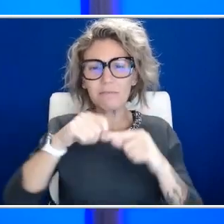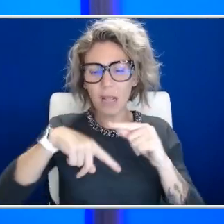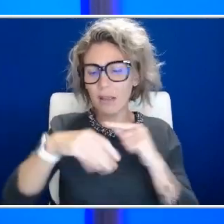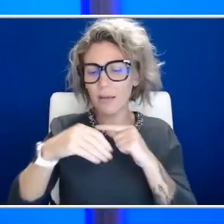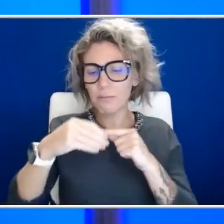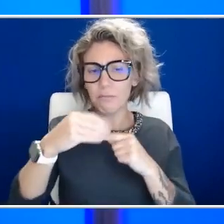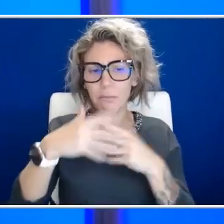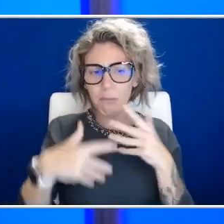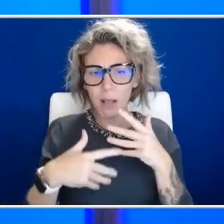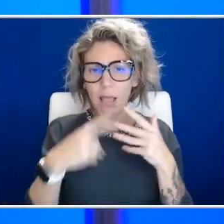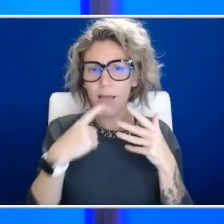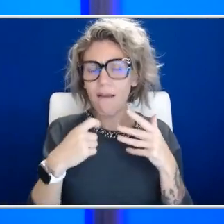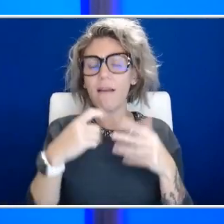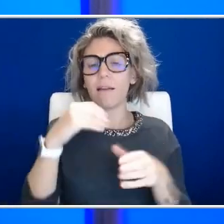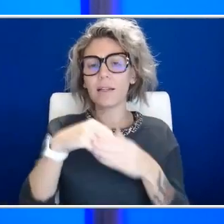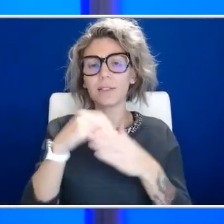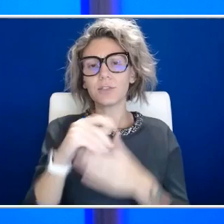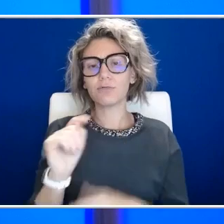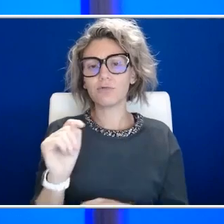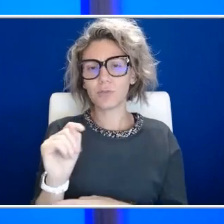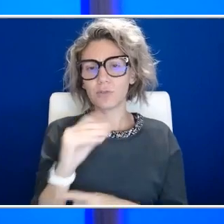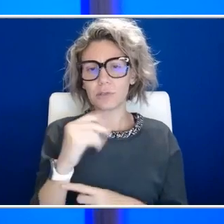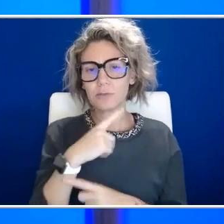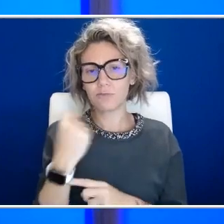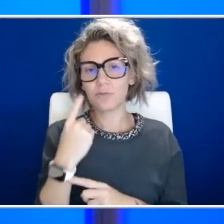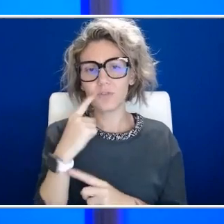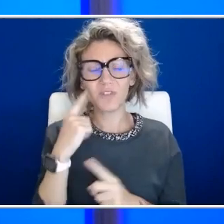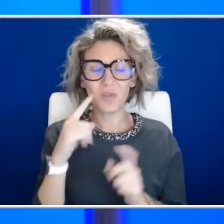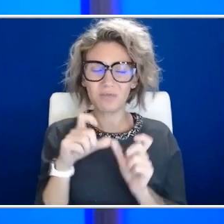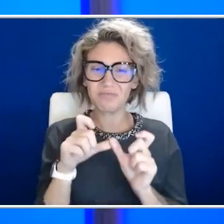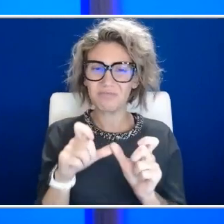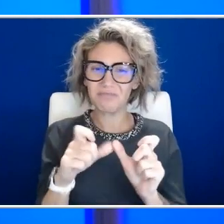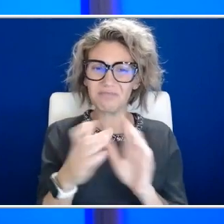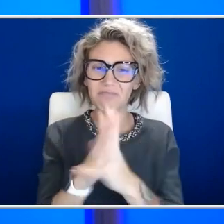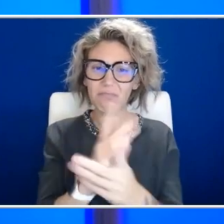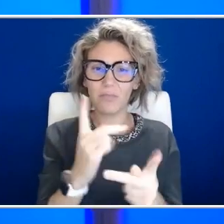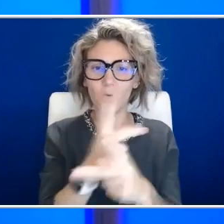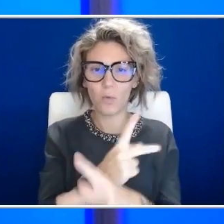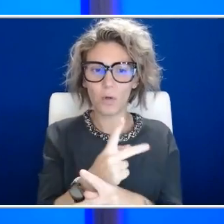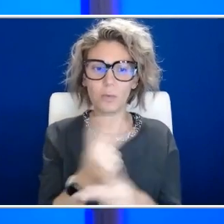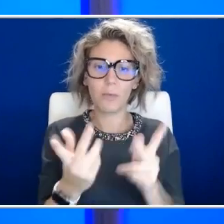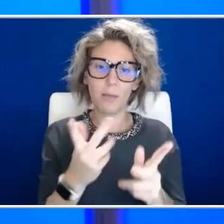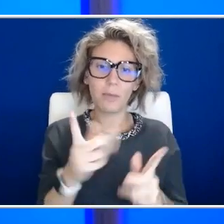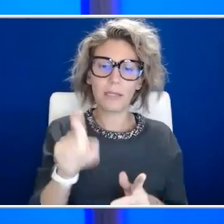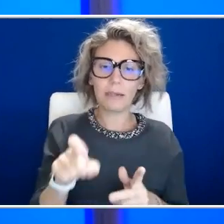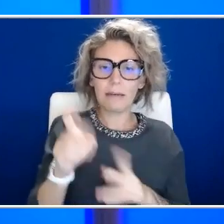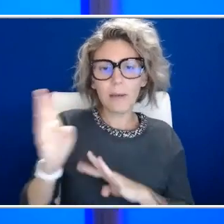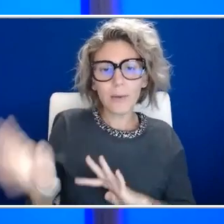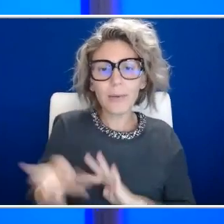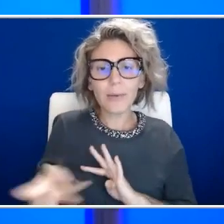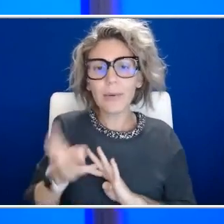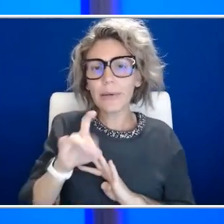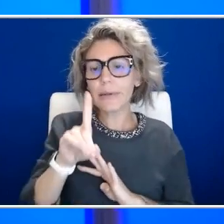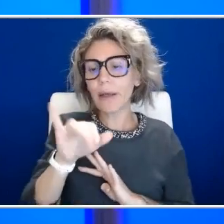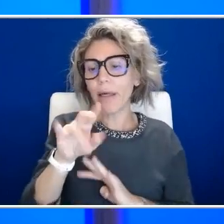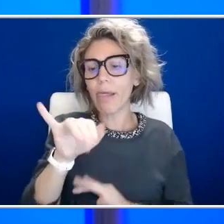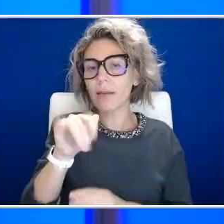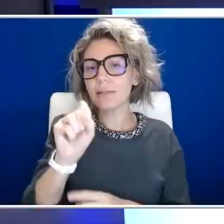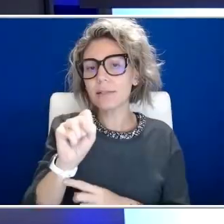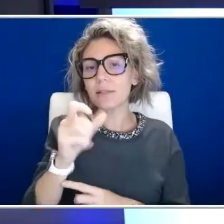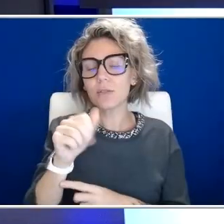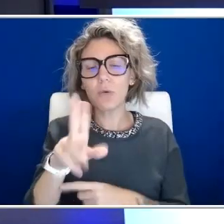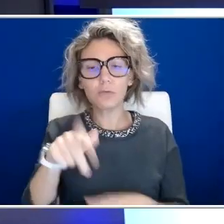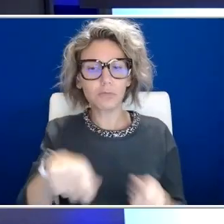urine, and there is risk of progression where you may need dialysis or a transplant in the future.